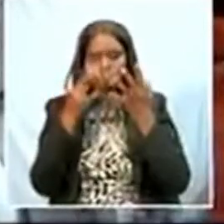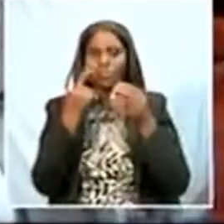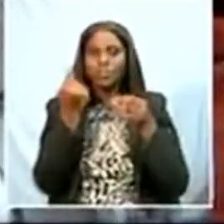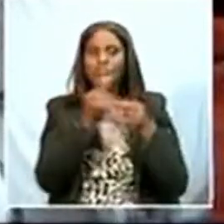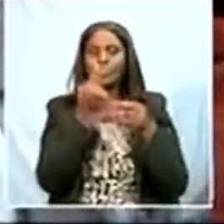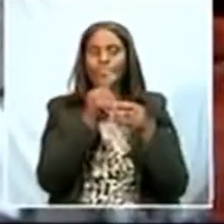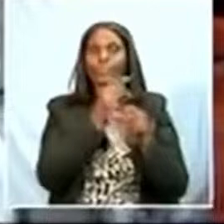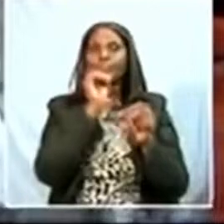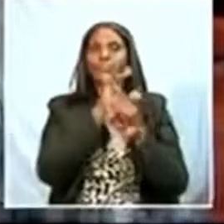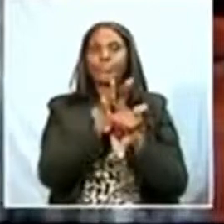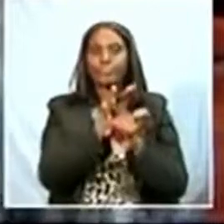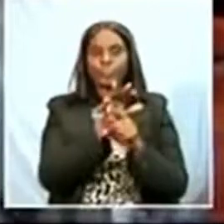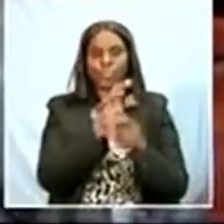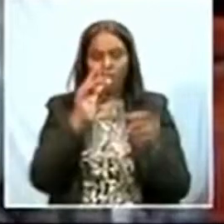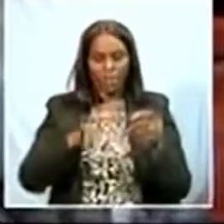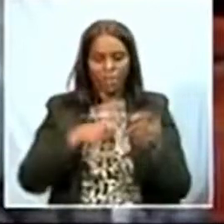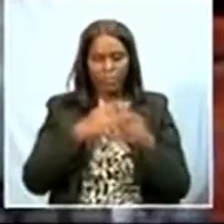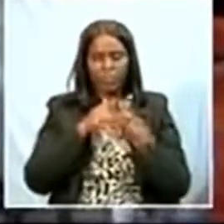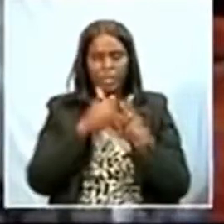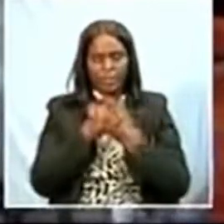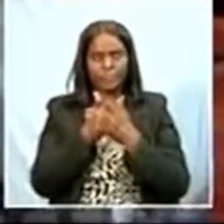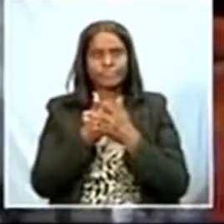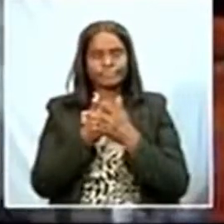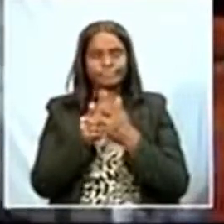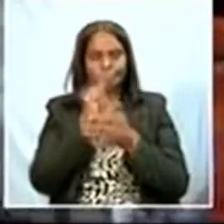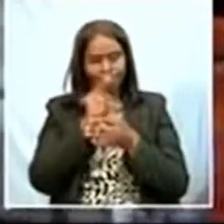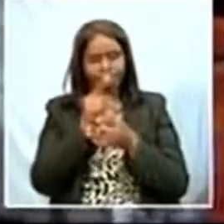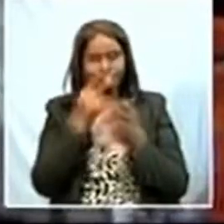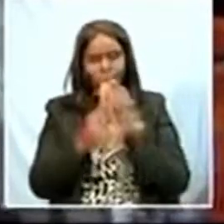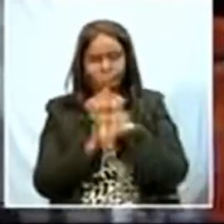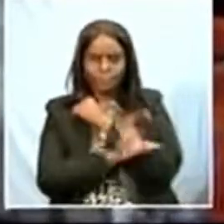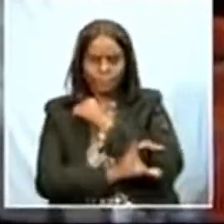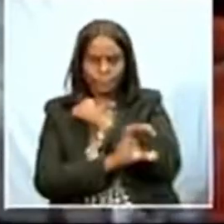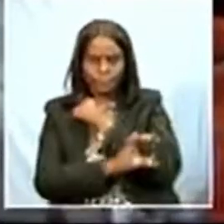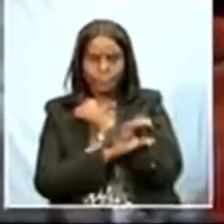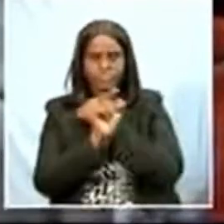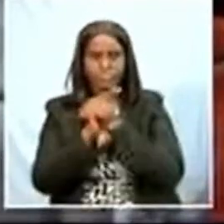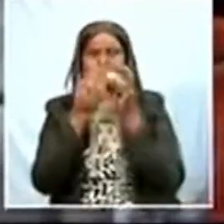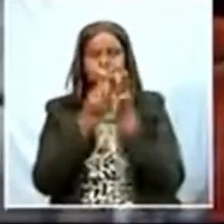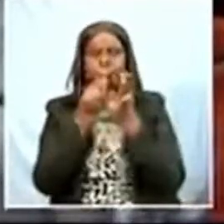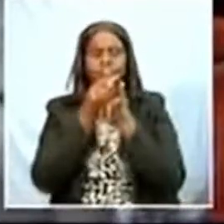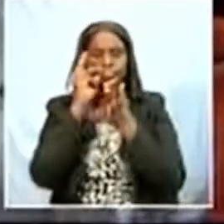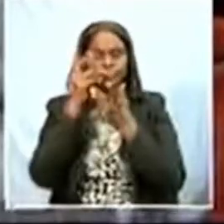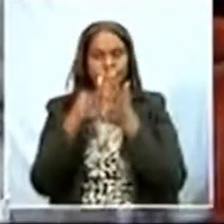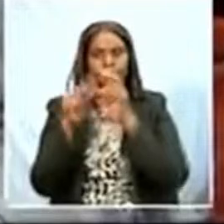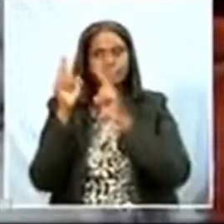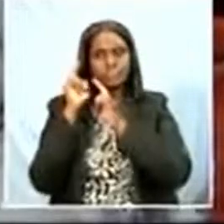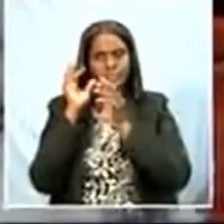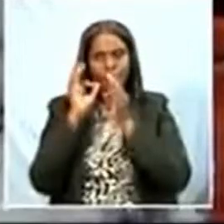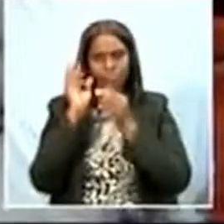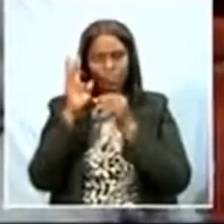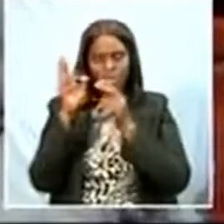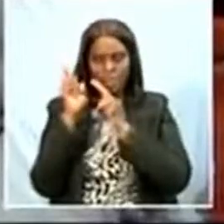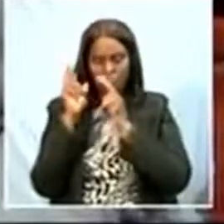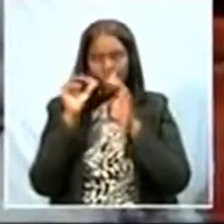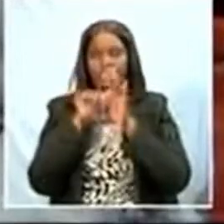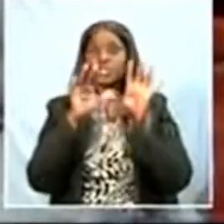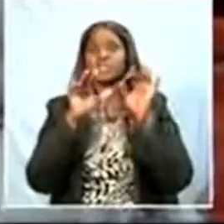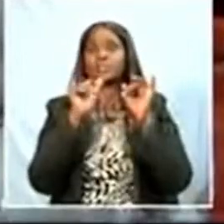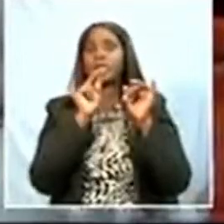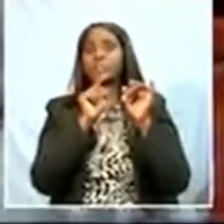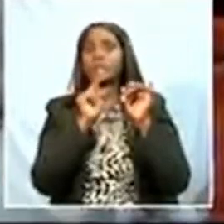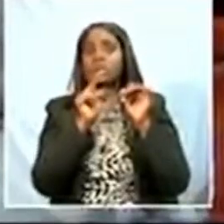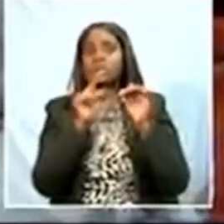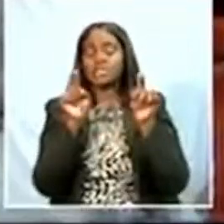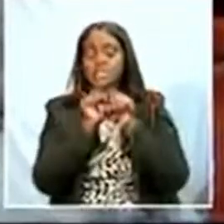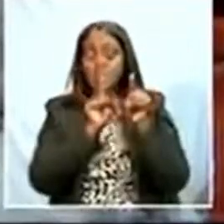only impact will be felt by the country where this fund is going to be hosted. If it will be hosted, say, in Zimbabwe,